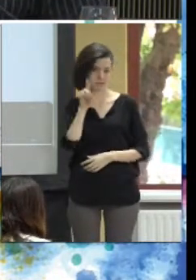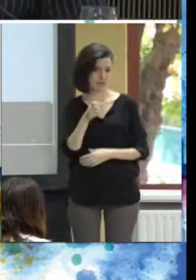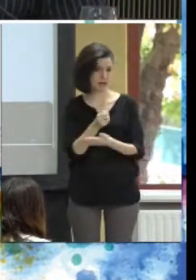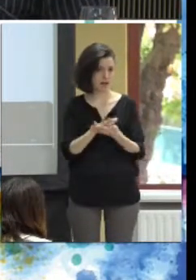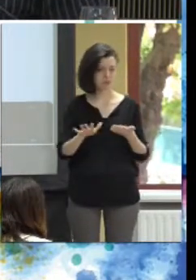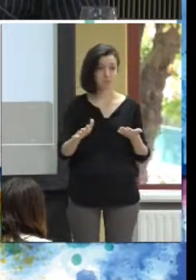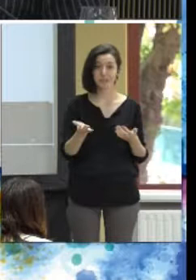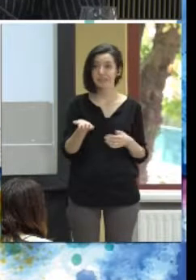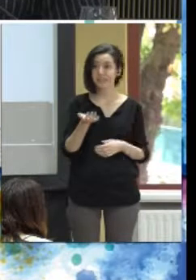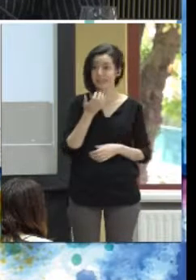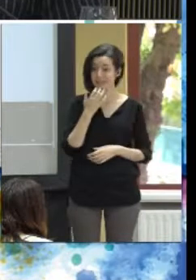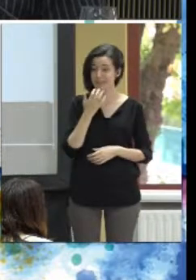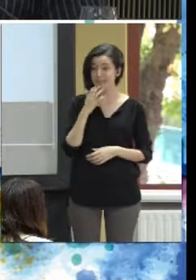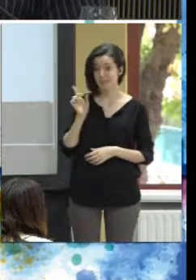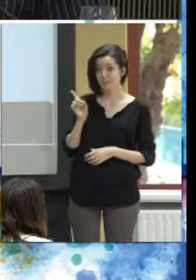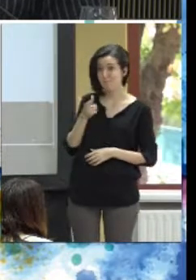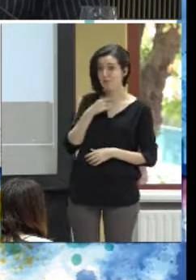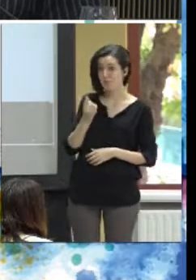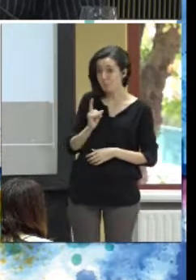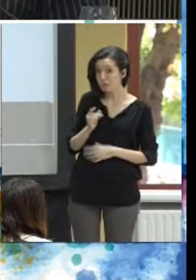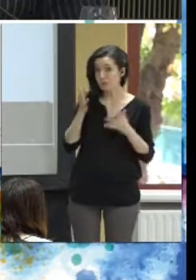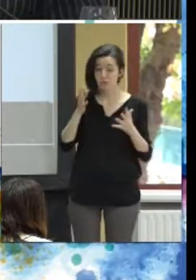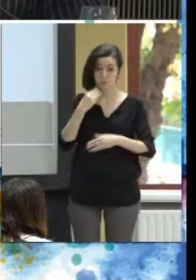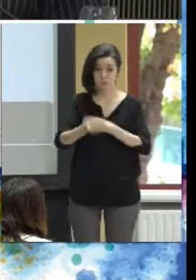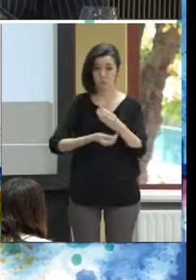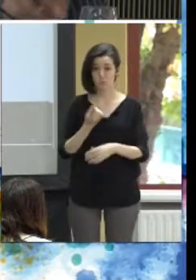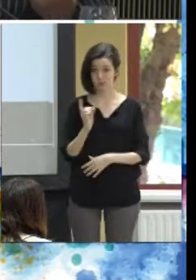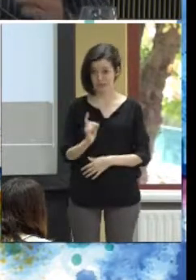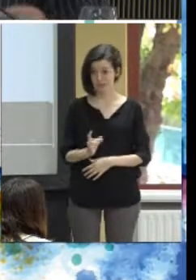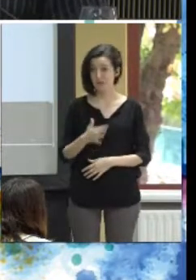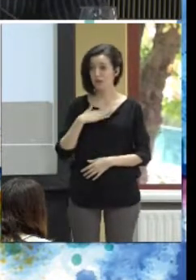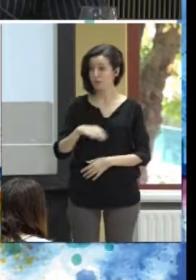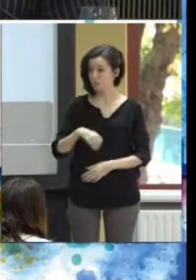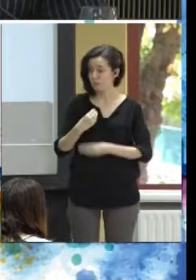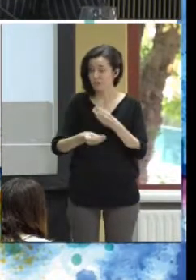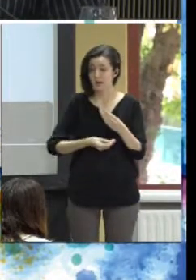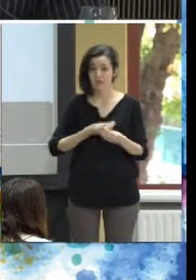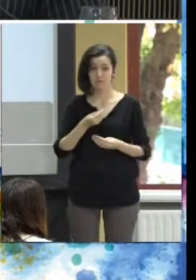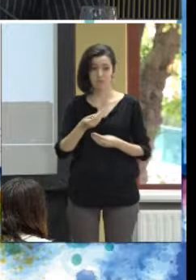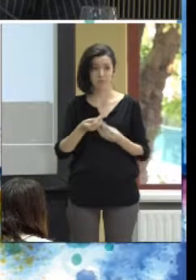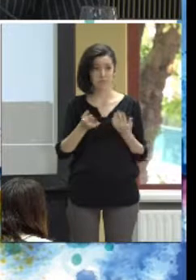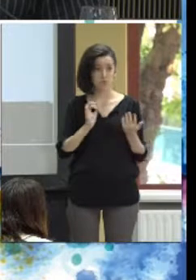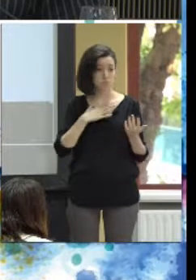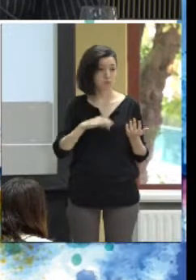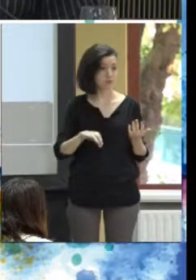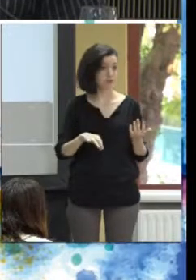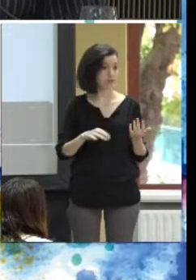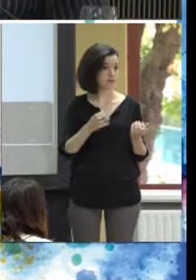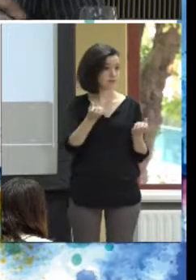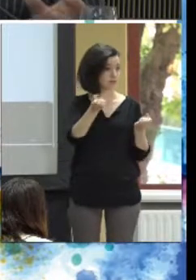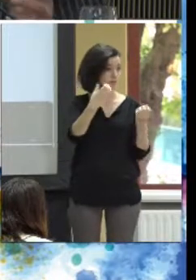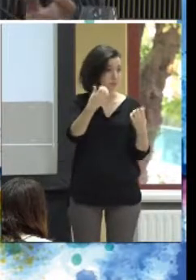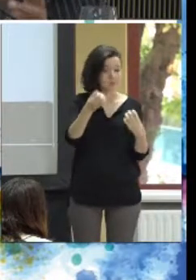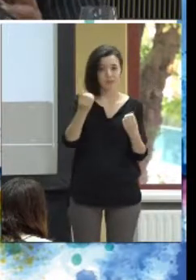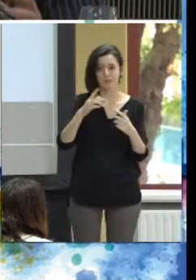I mean, and then you can obtain the information in a barrier-free way, and they will be read out to you. And if you currently